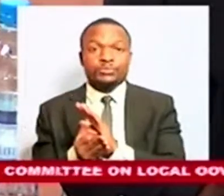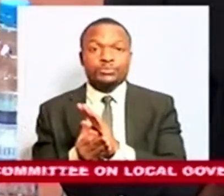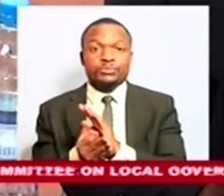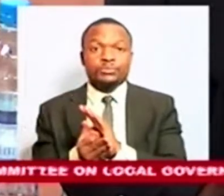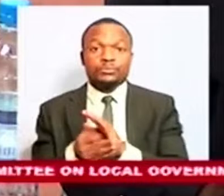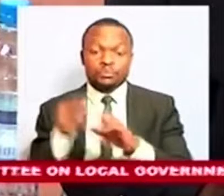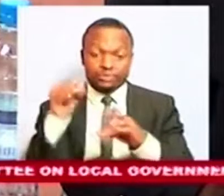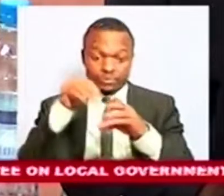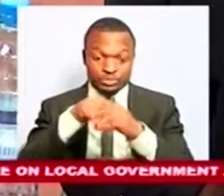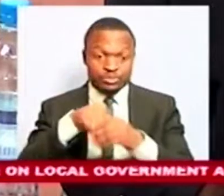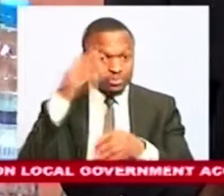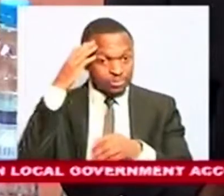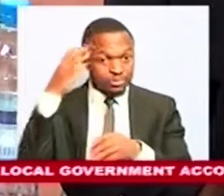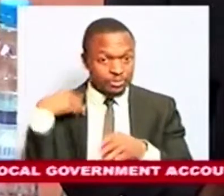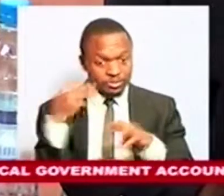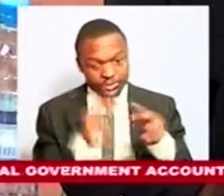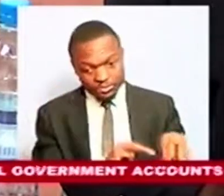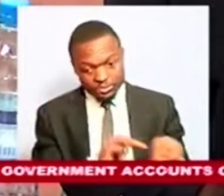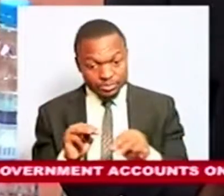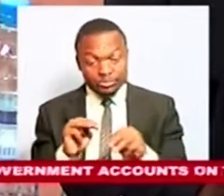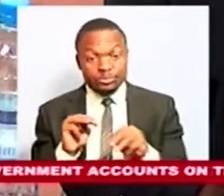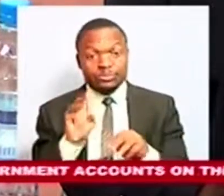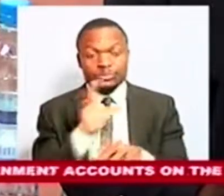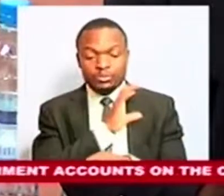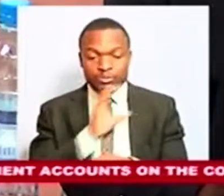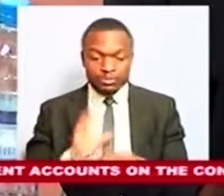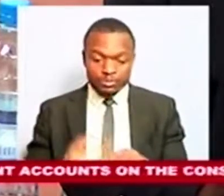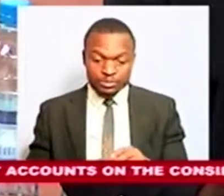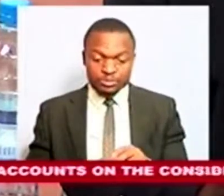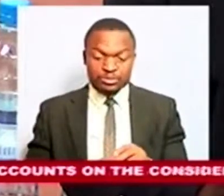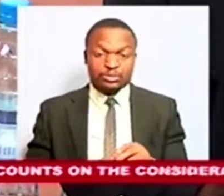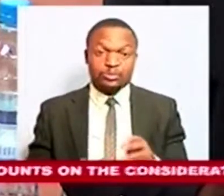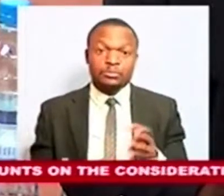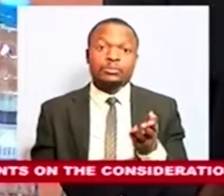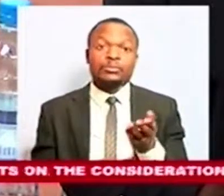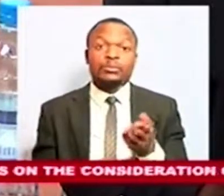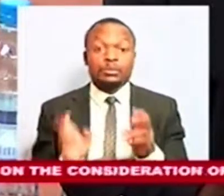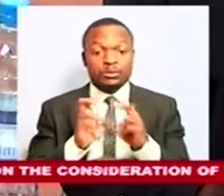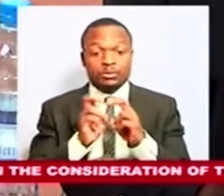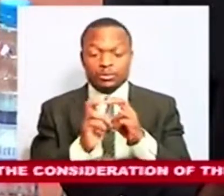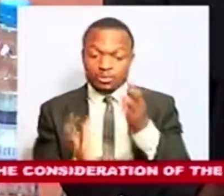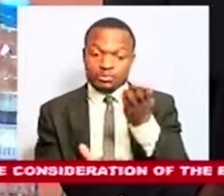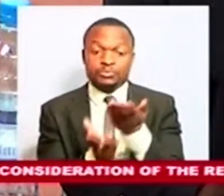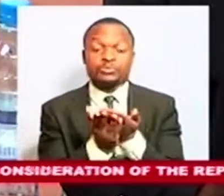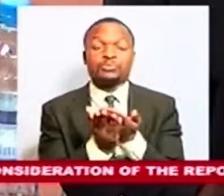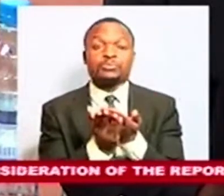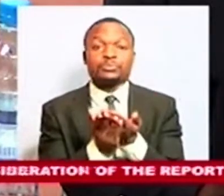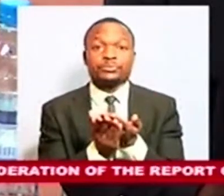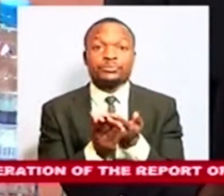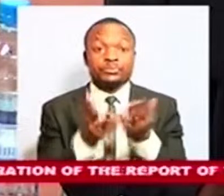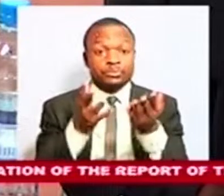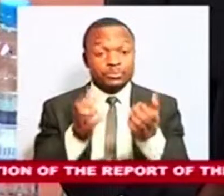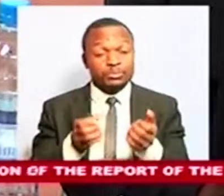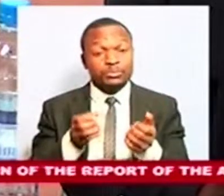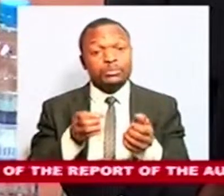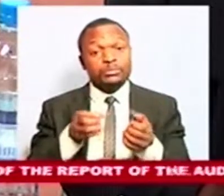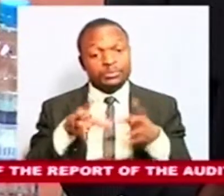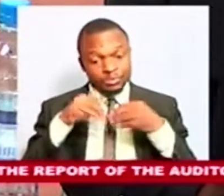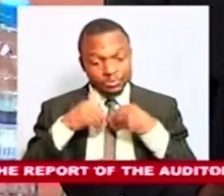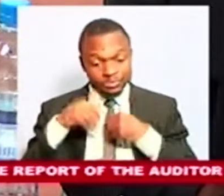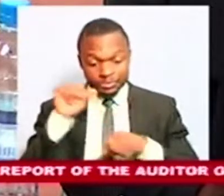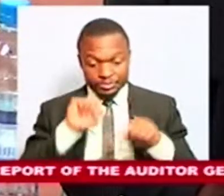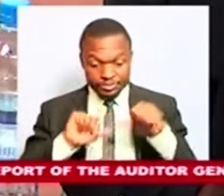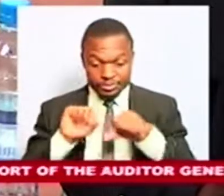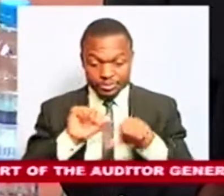premises. However, the contract has since been attached for audit verification. Honorable Chair, we wish to further acknowledge the